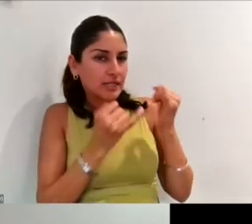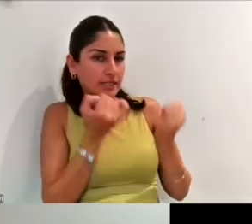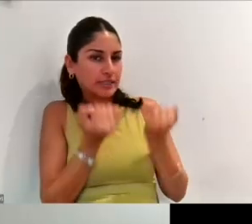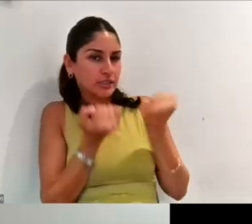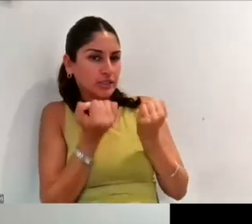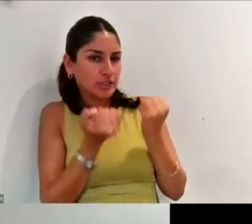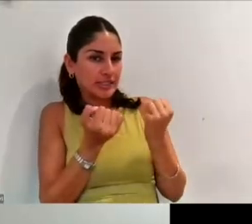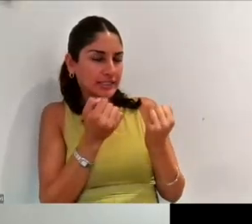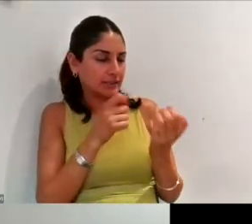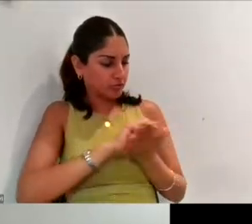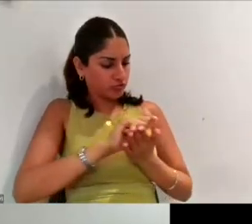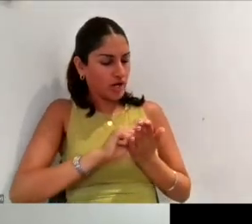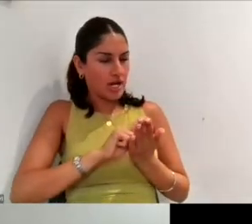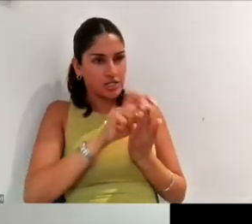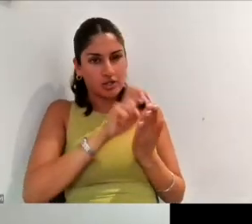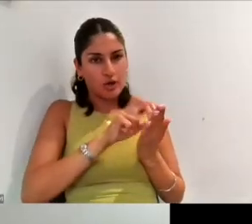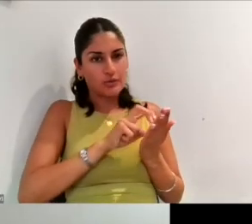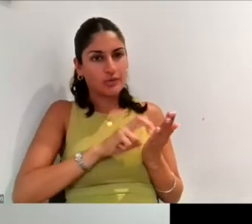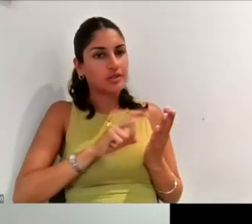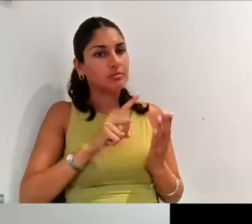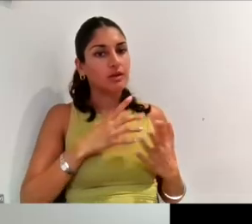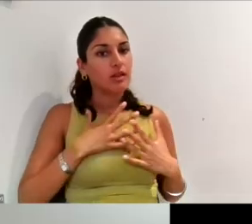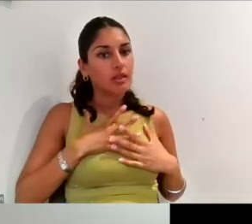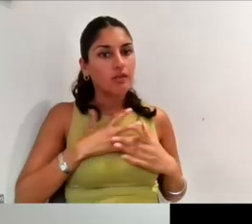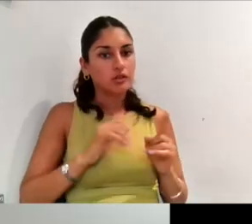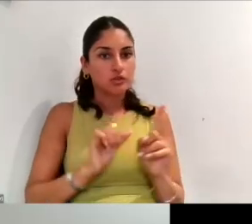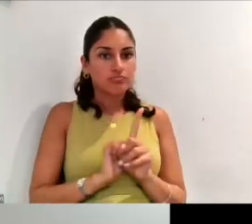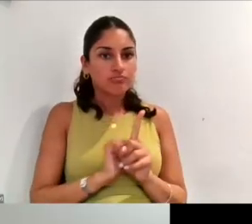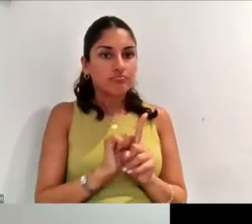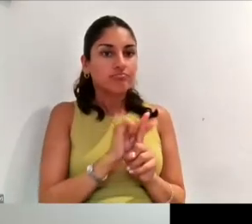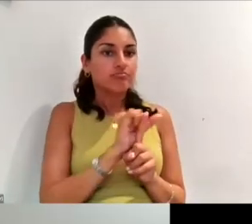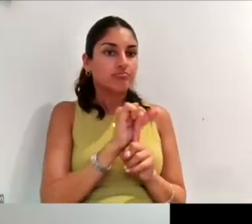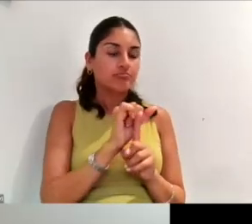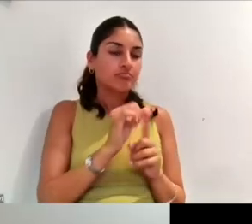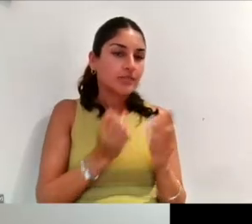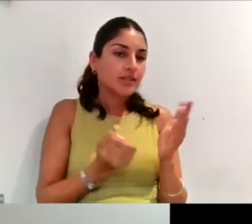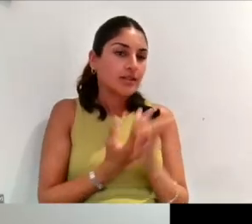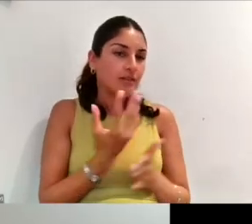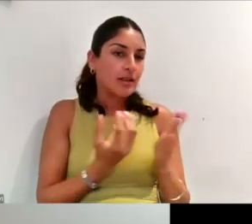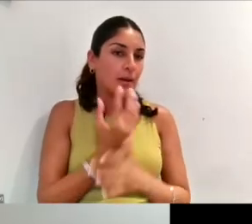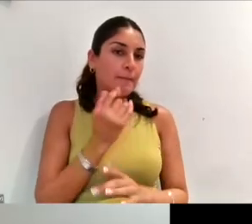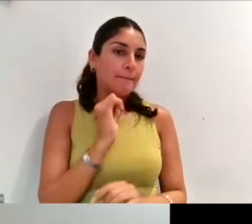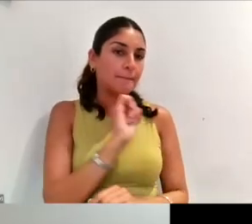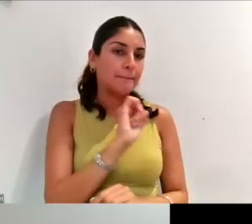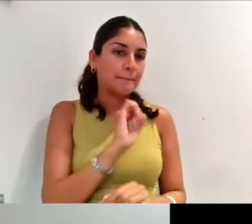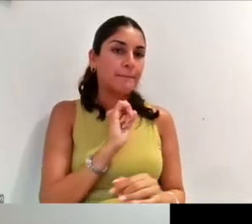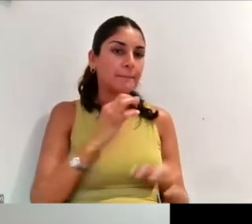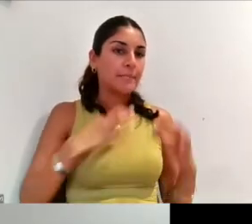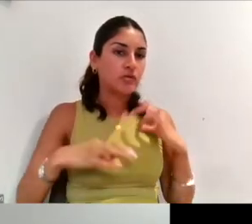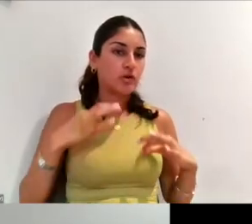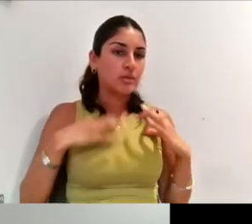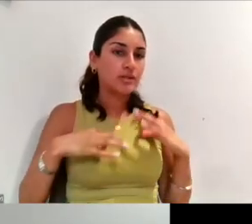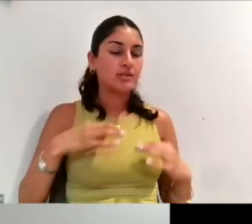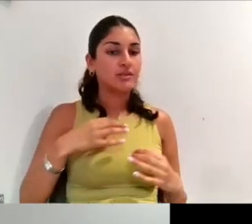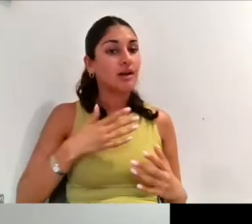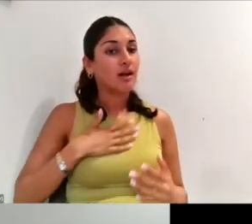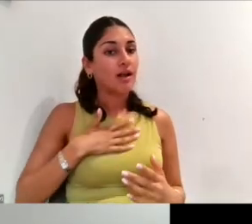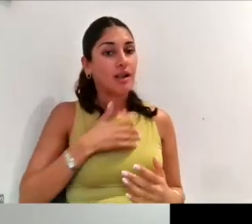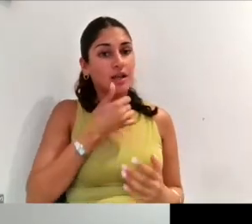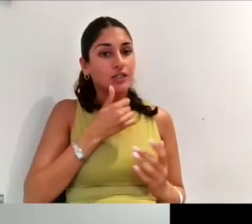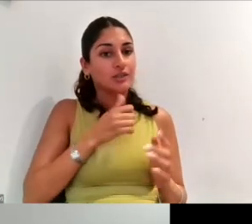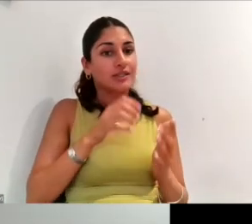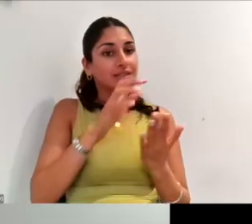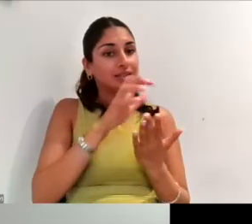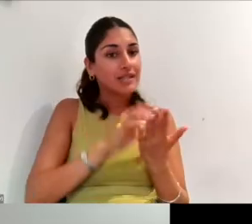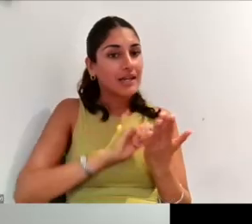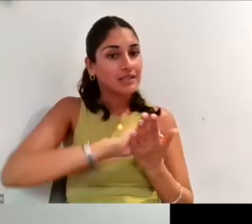But I think, yeah, definitely love to develop it more. And I do like using a lot of text in my work as well. So,